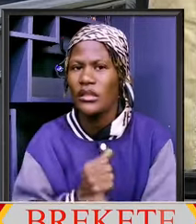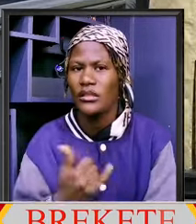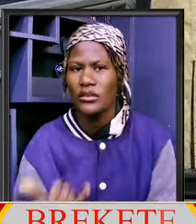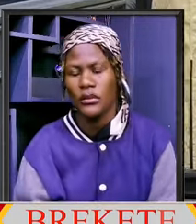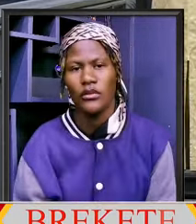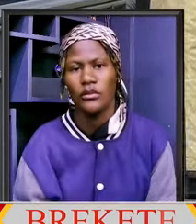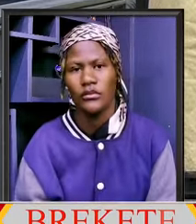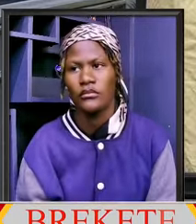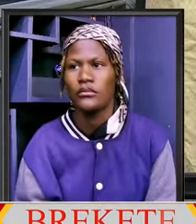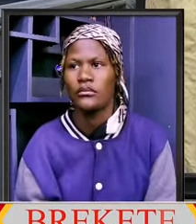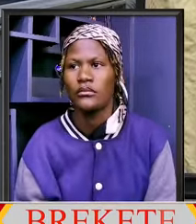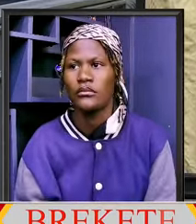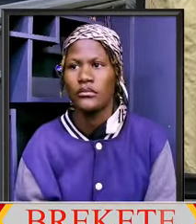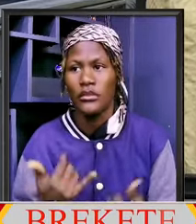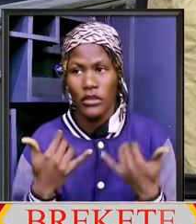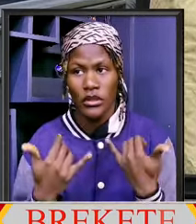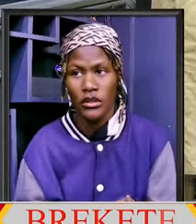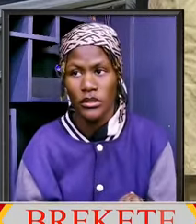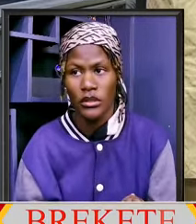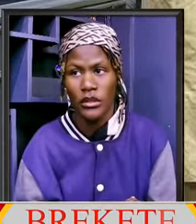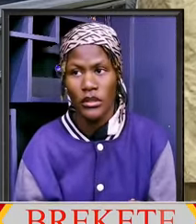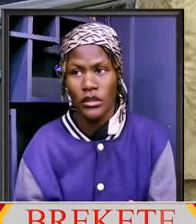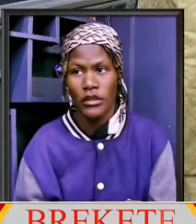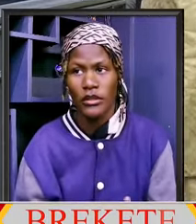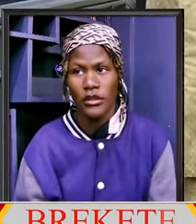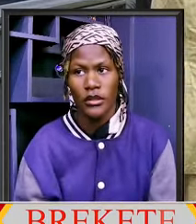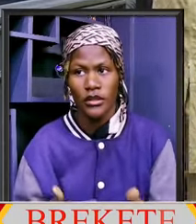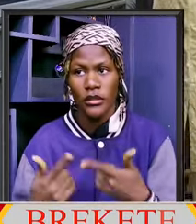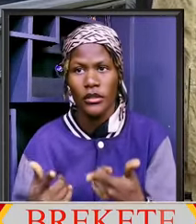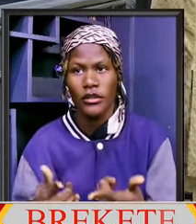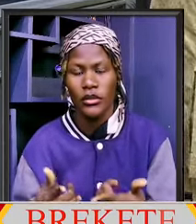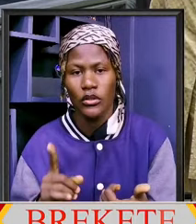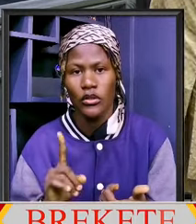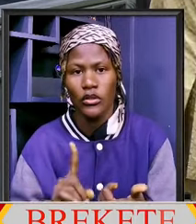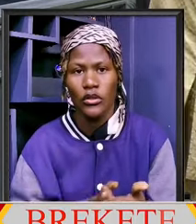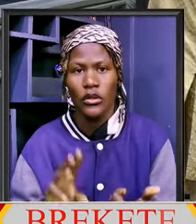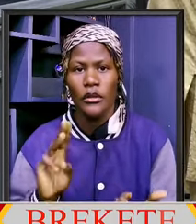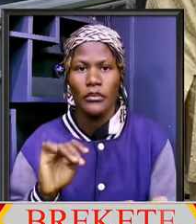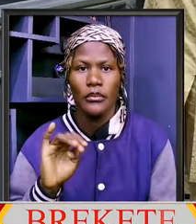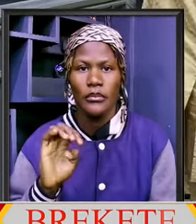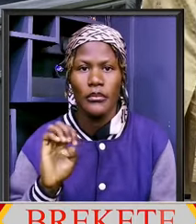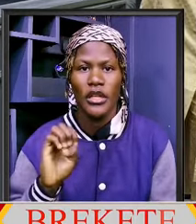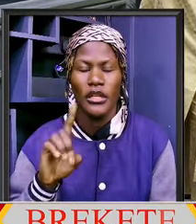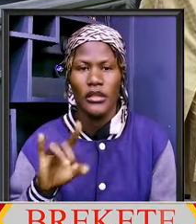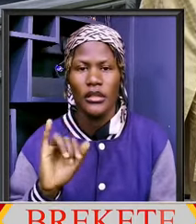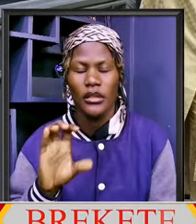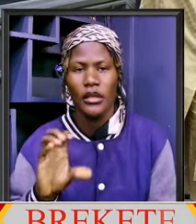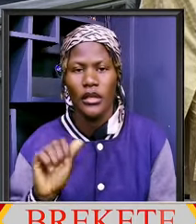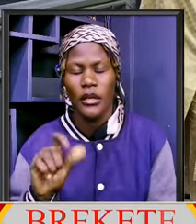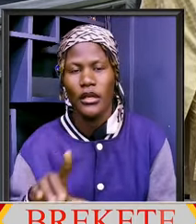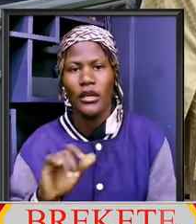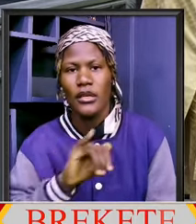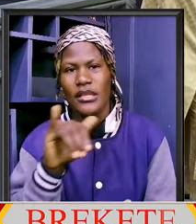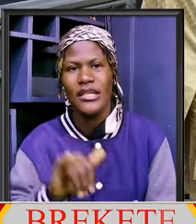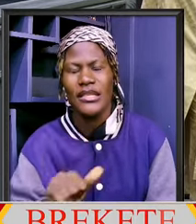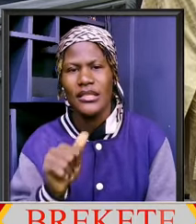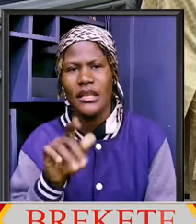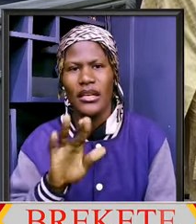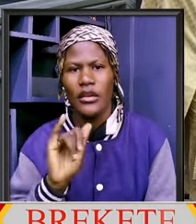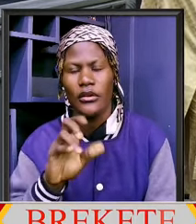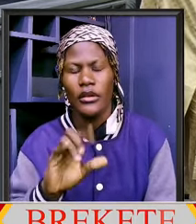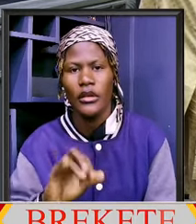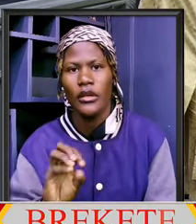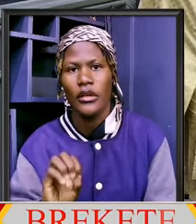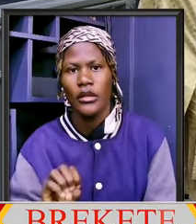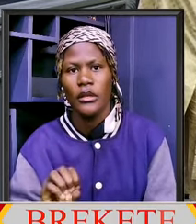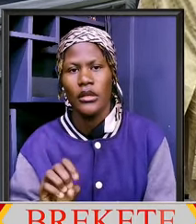Now, they take me for medical center, Zaria. They say the eye is ready